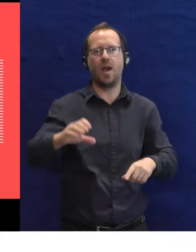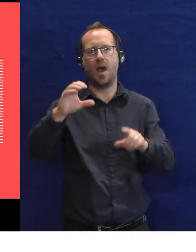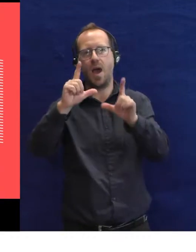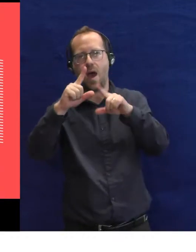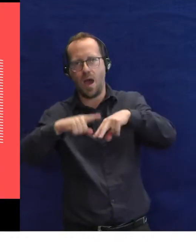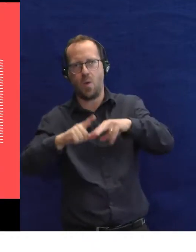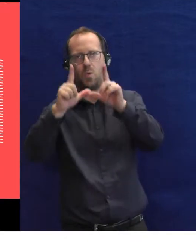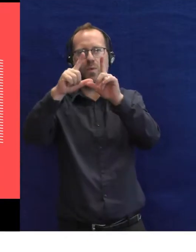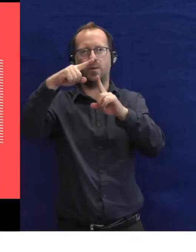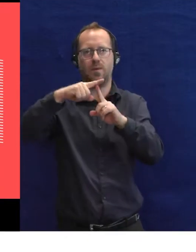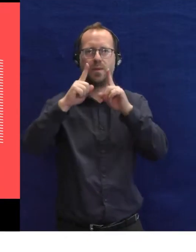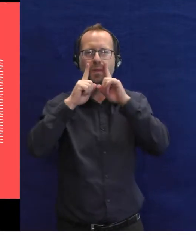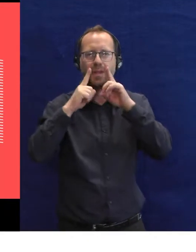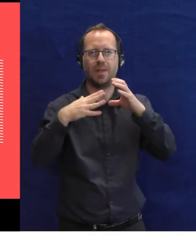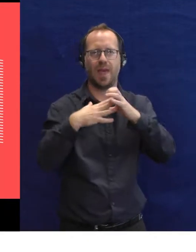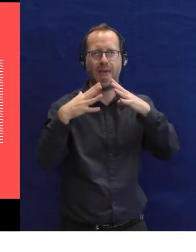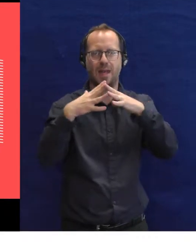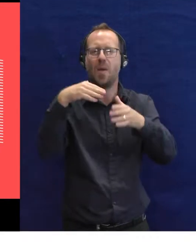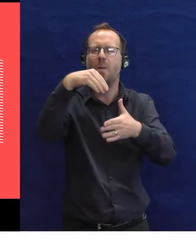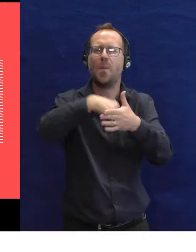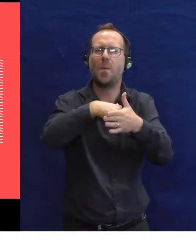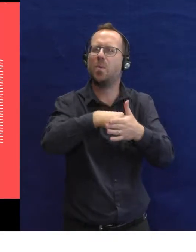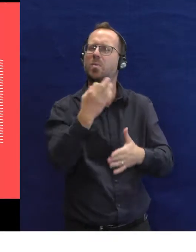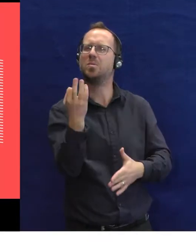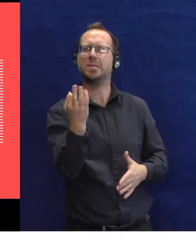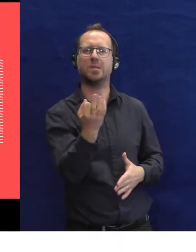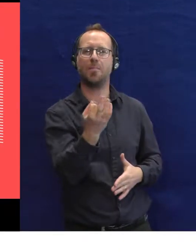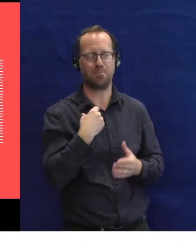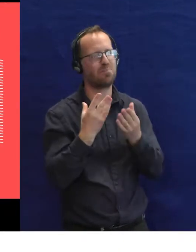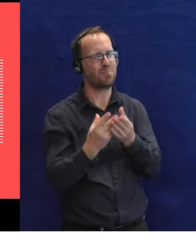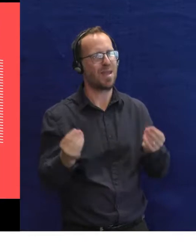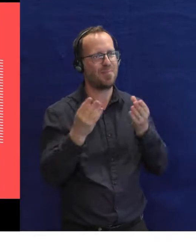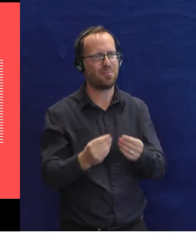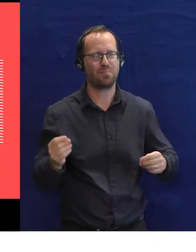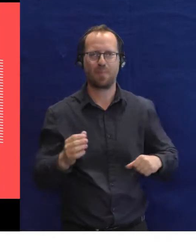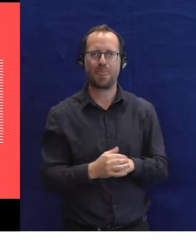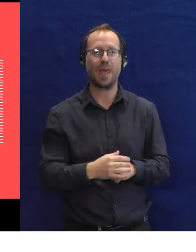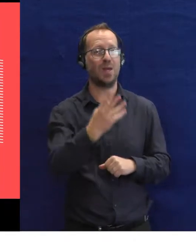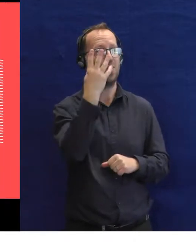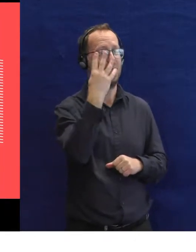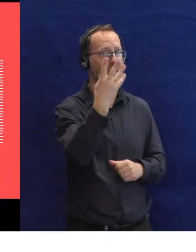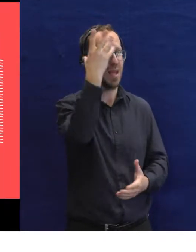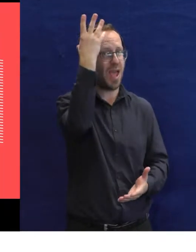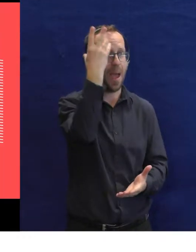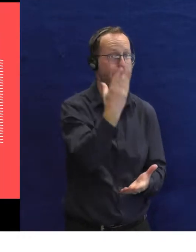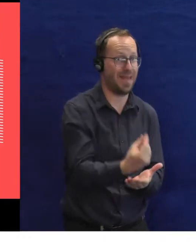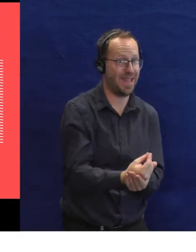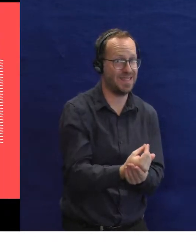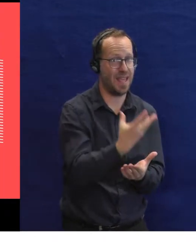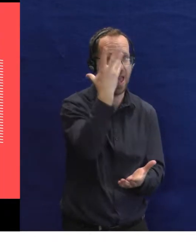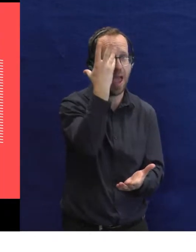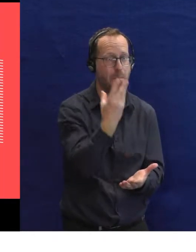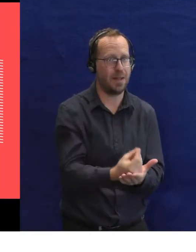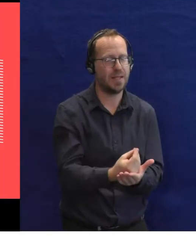application of a suite consisting of 4 applications, divided in